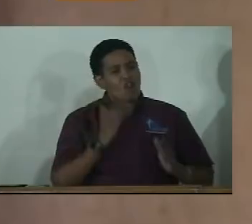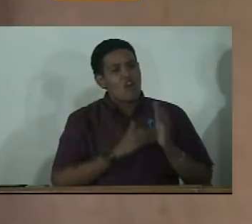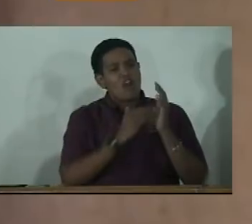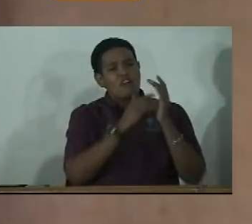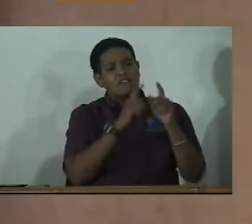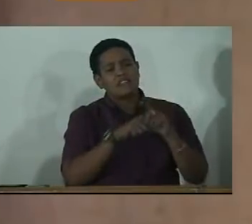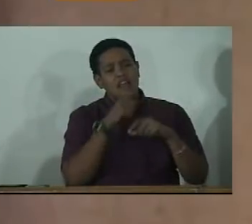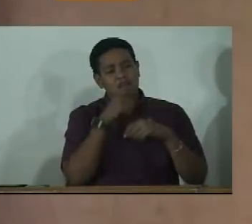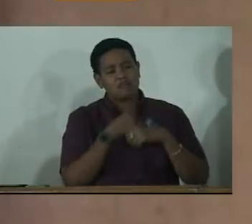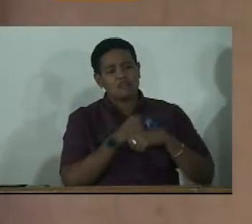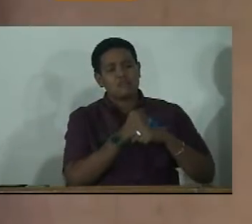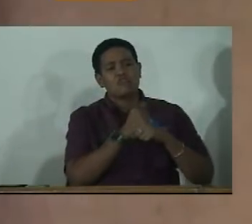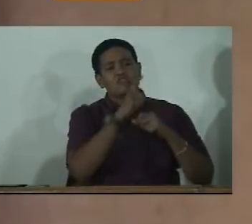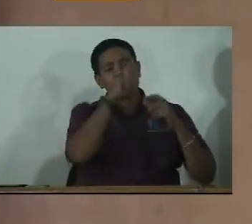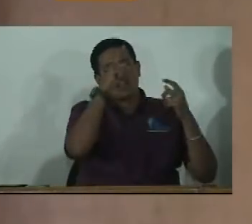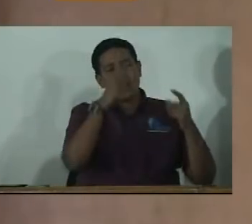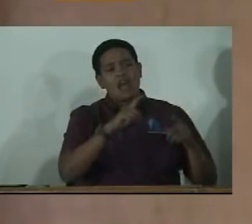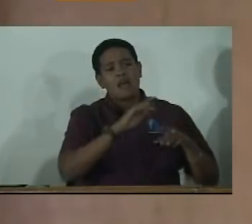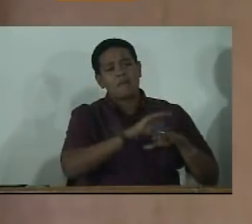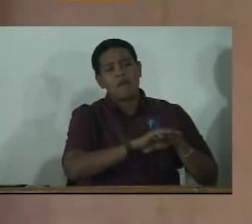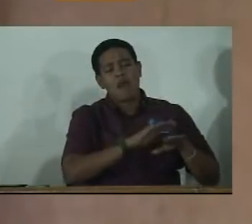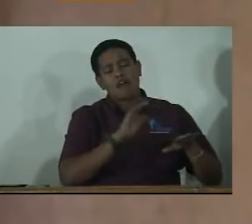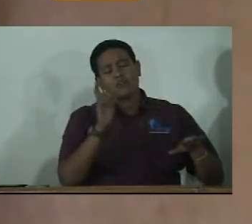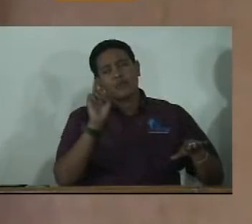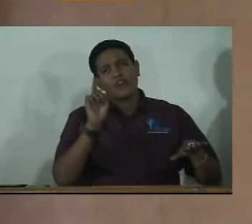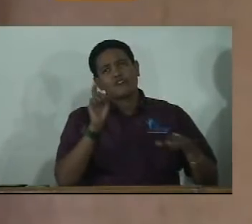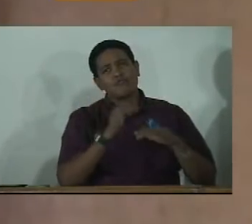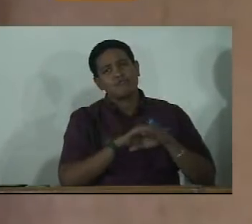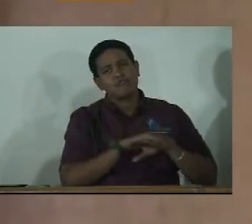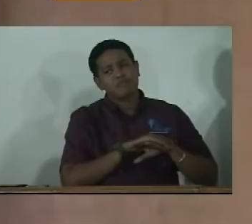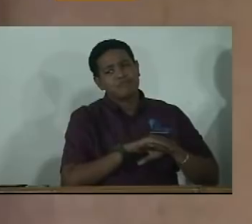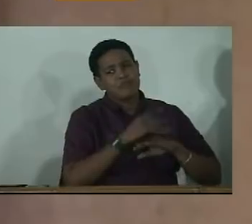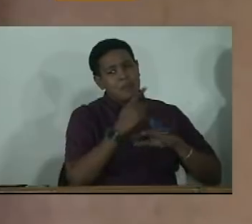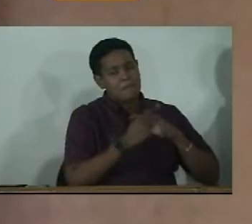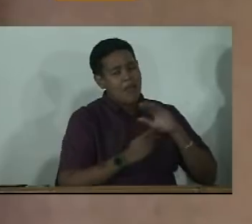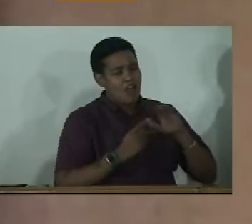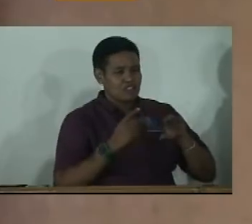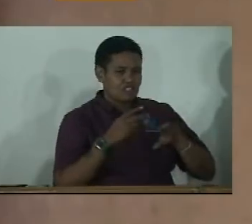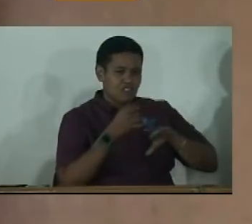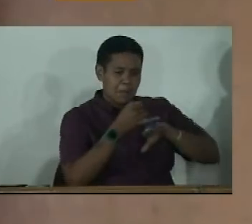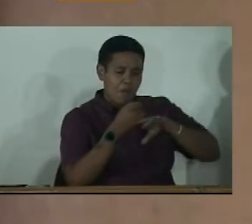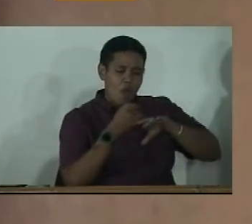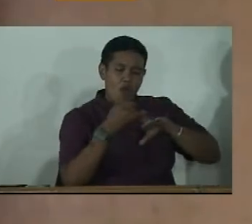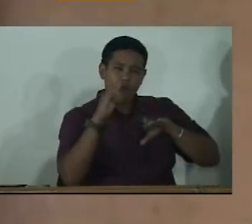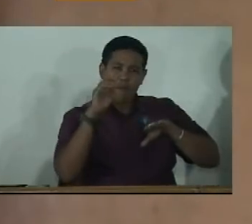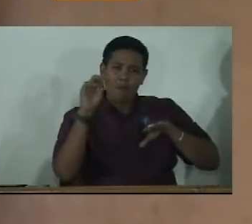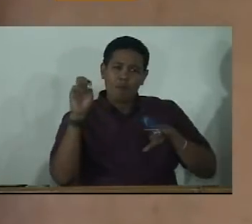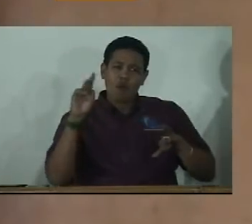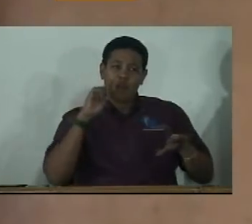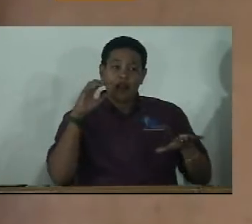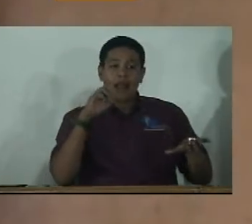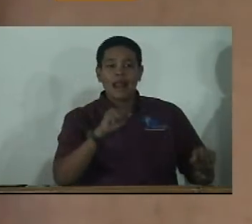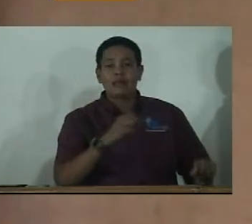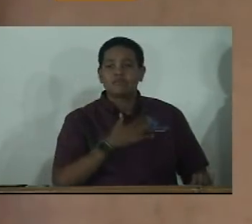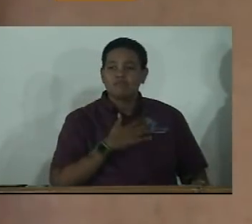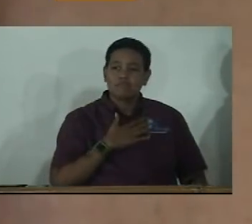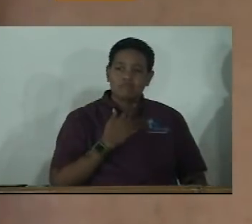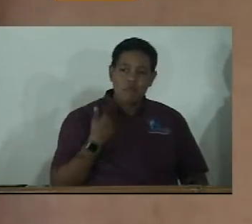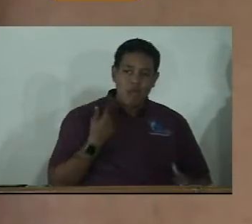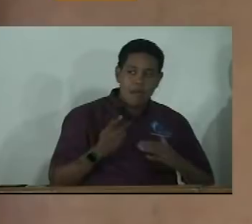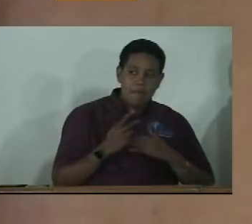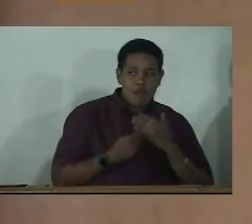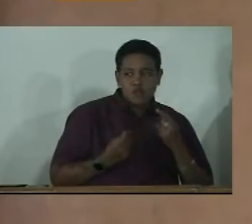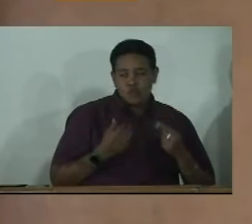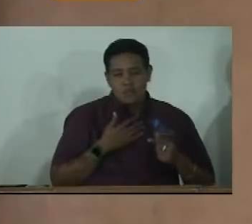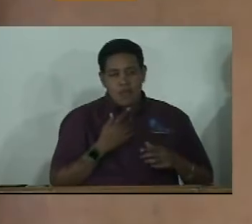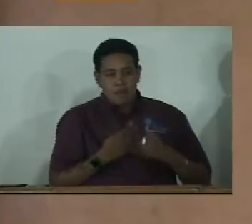takes place on the borders of parishes are often claimed by each parish, because of course